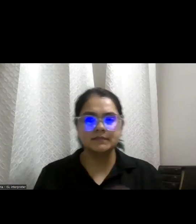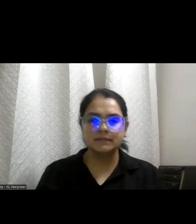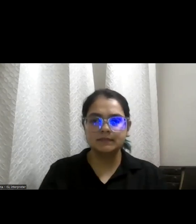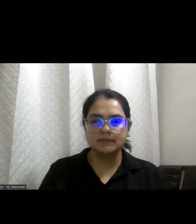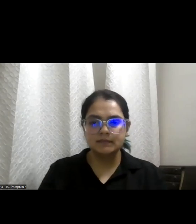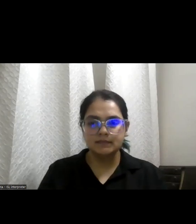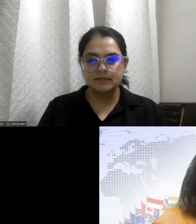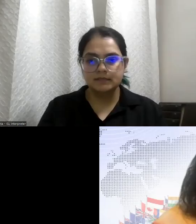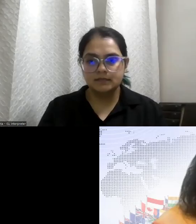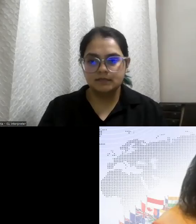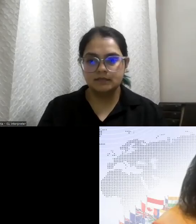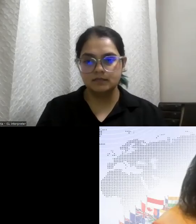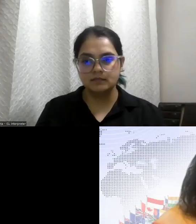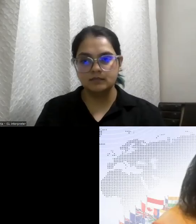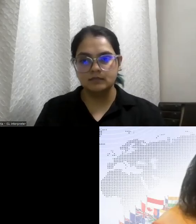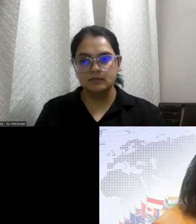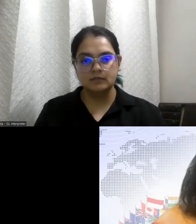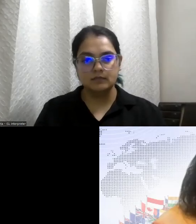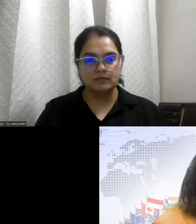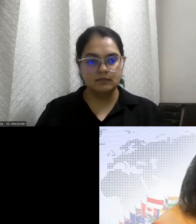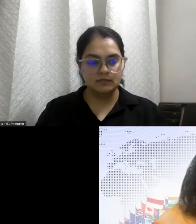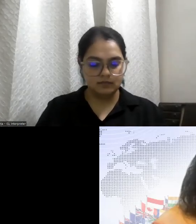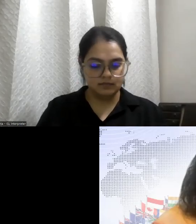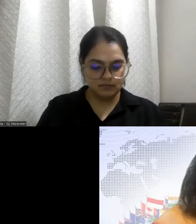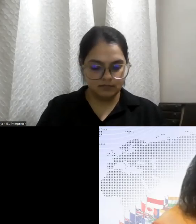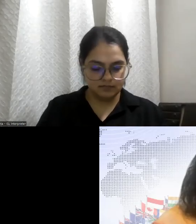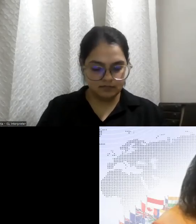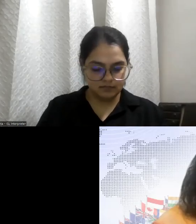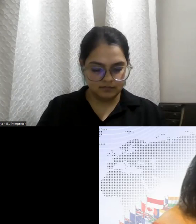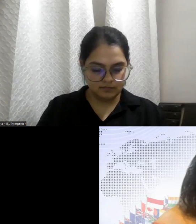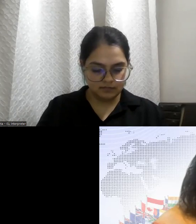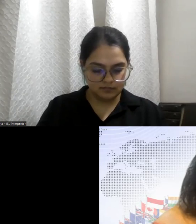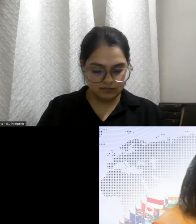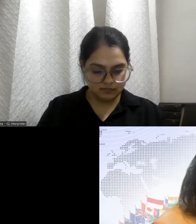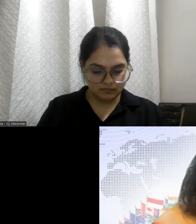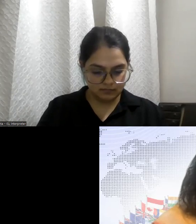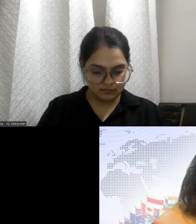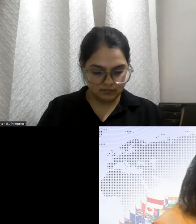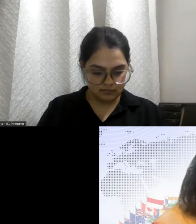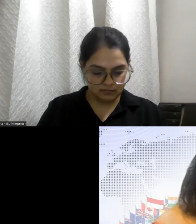connectivity has some issues. So